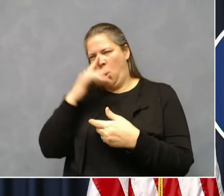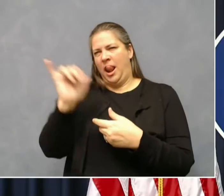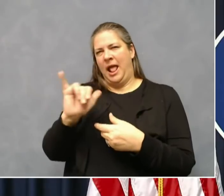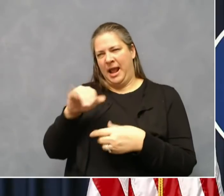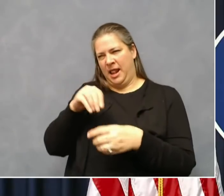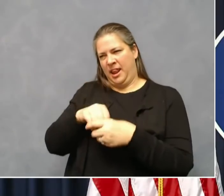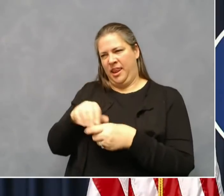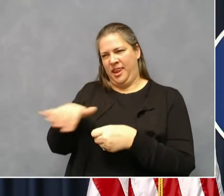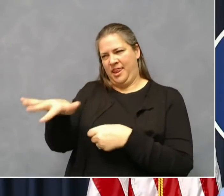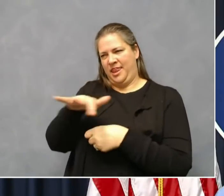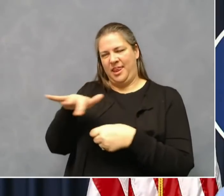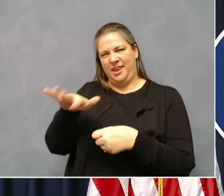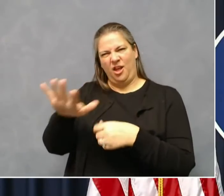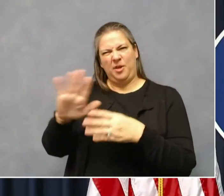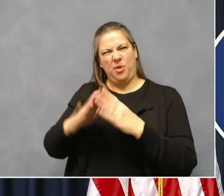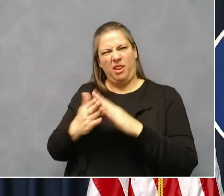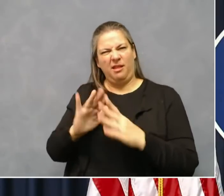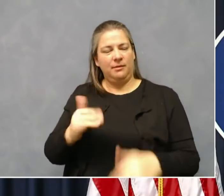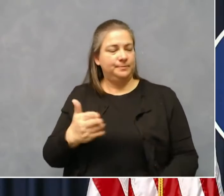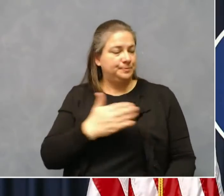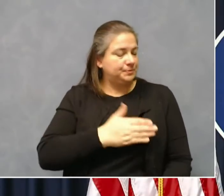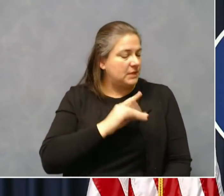Debbie Yetter with the Courier-Journal.